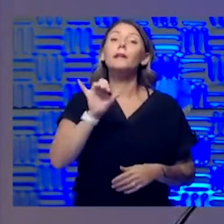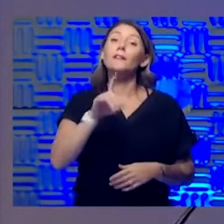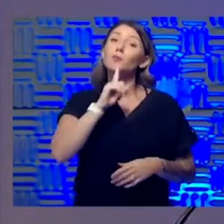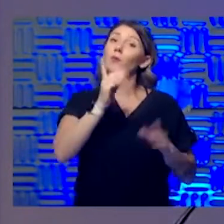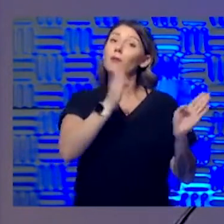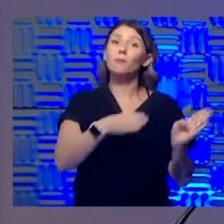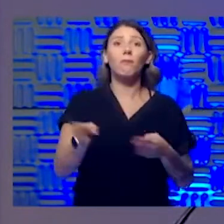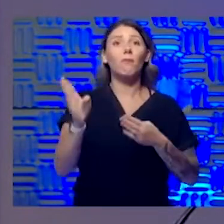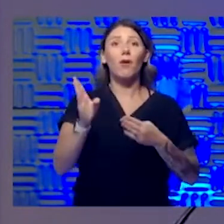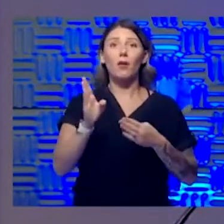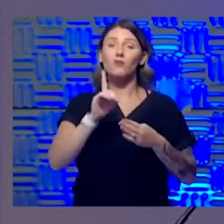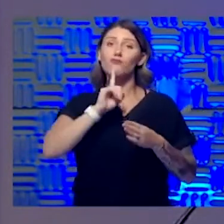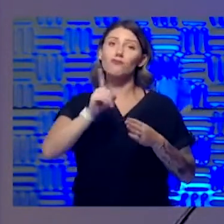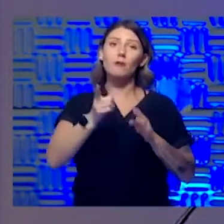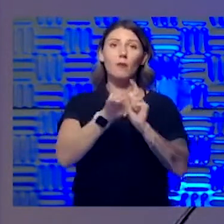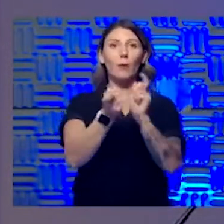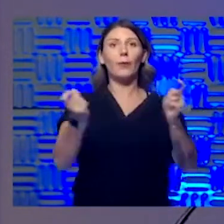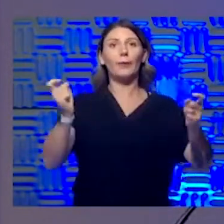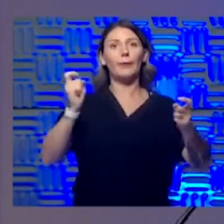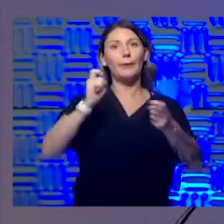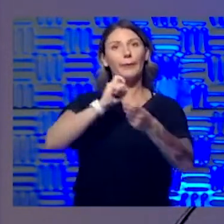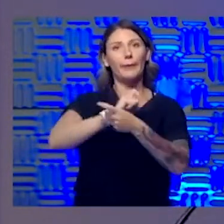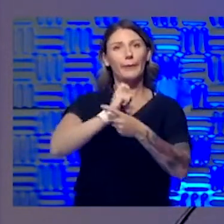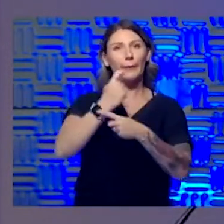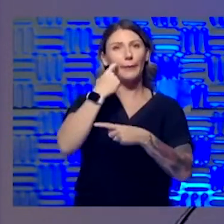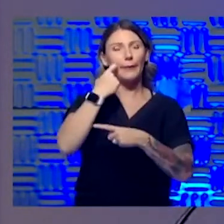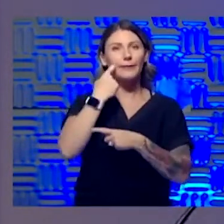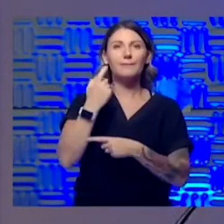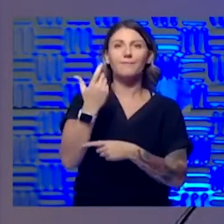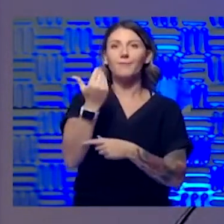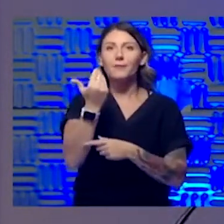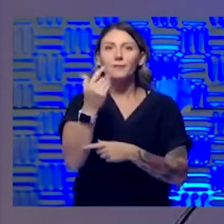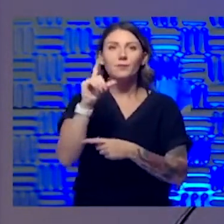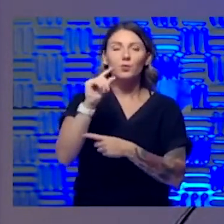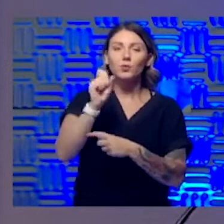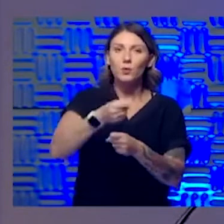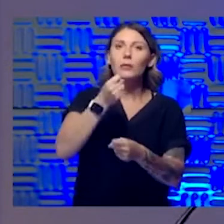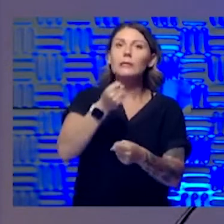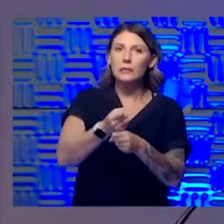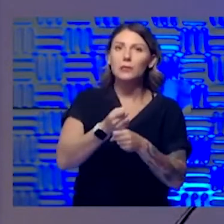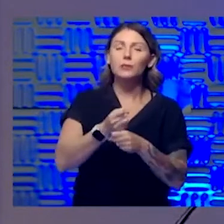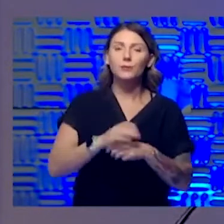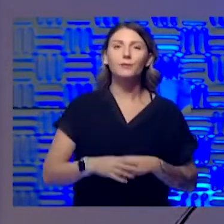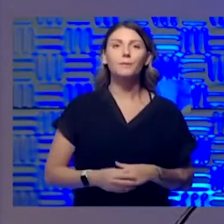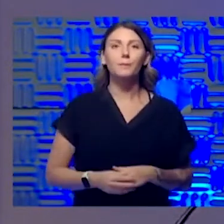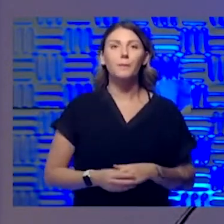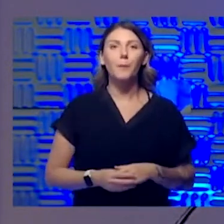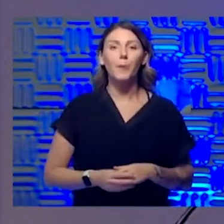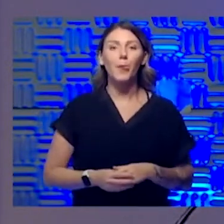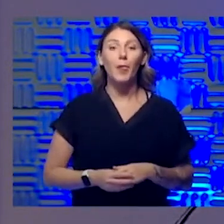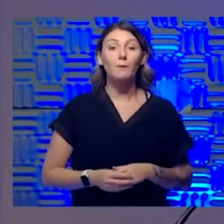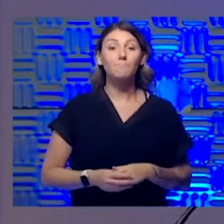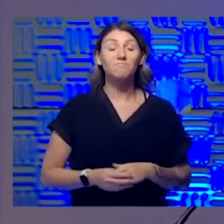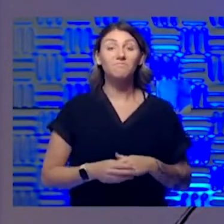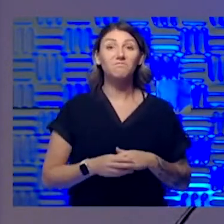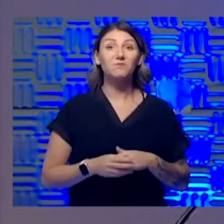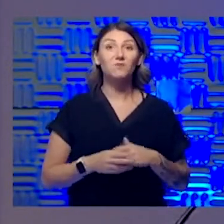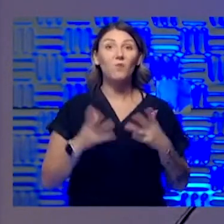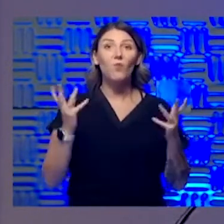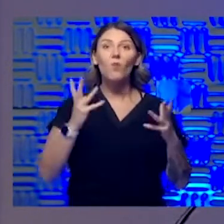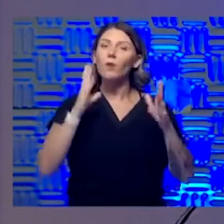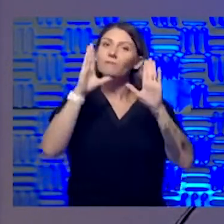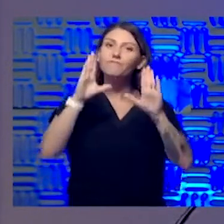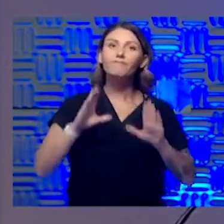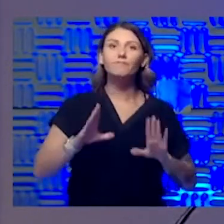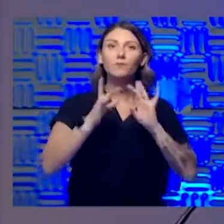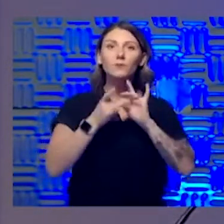evolved over the last 15 to 20 years or so. And the beauty of that strategy is that we already